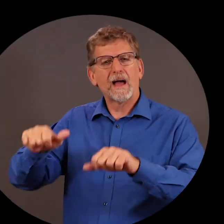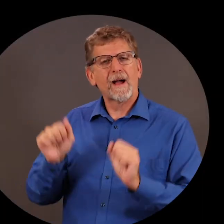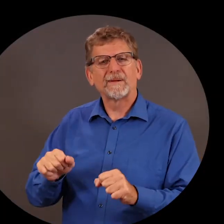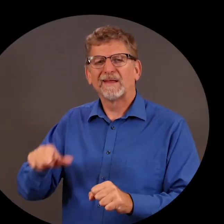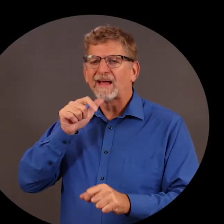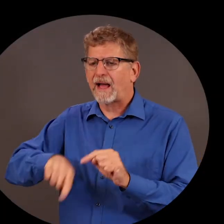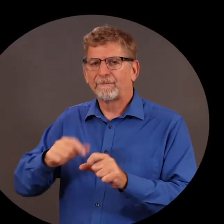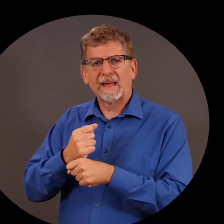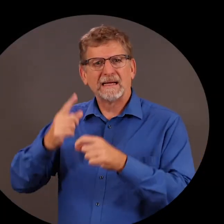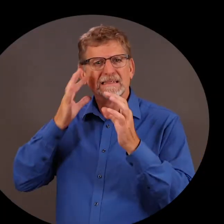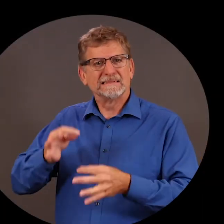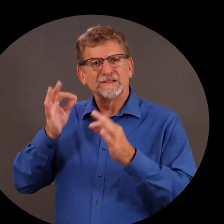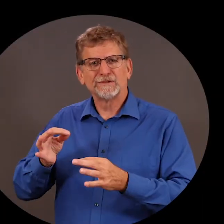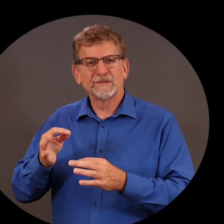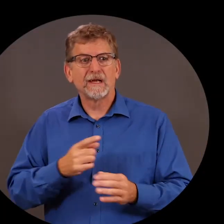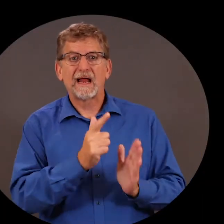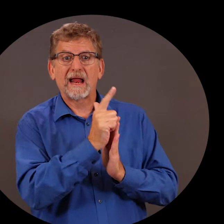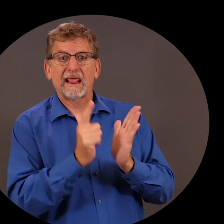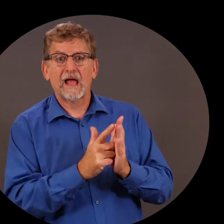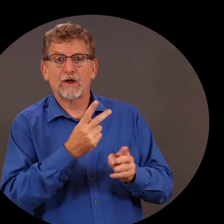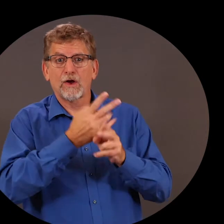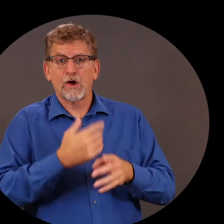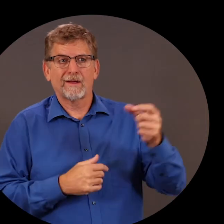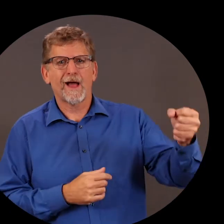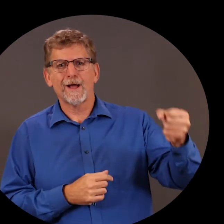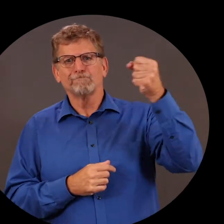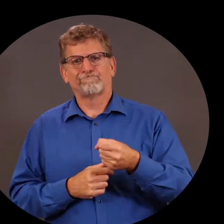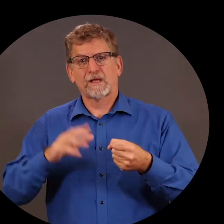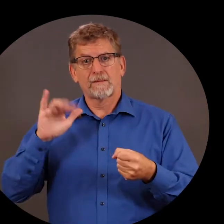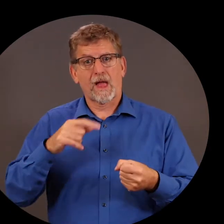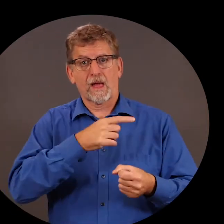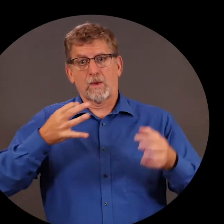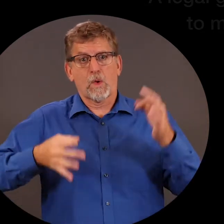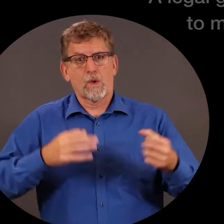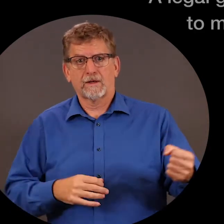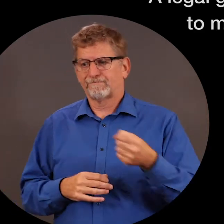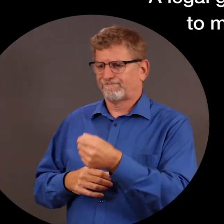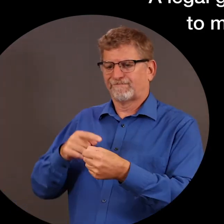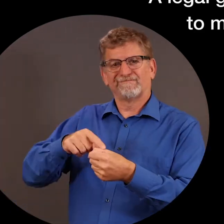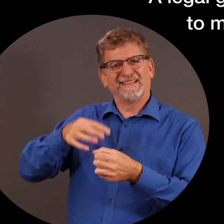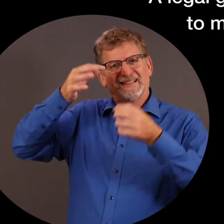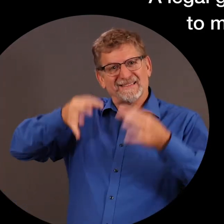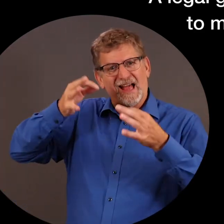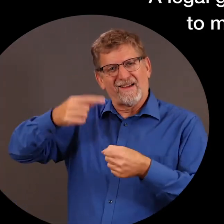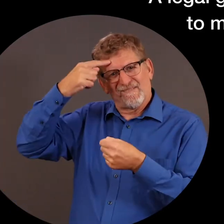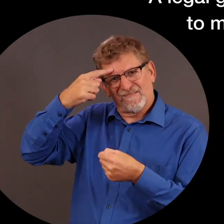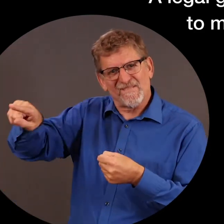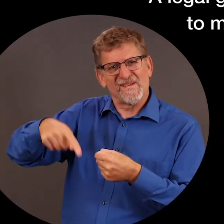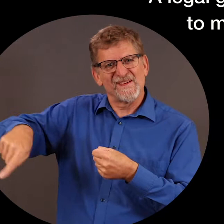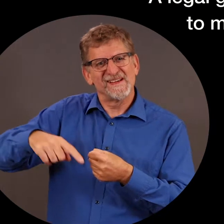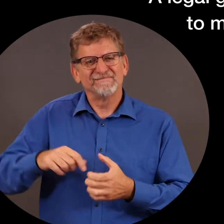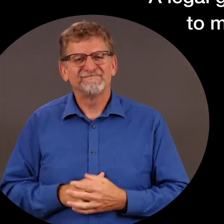Guardianship is utilized when the court determines an individual is incapacitated and unable to make decisions. A legal guardian is appointed